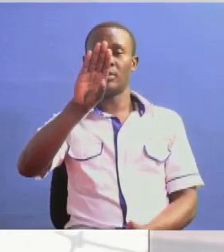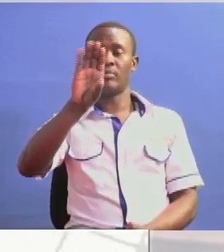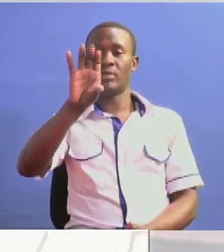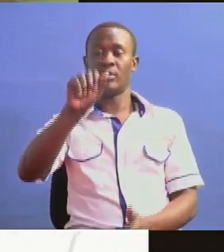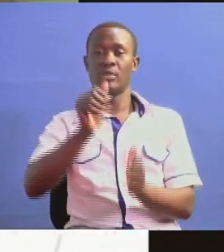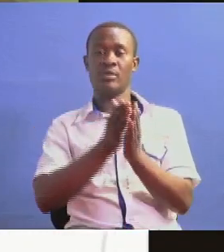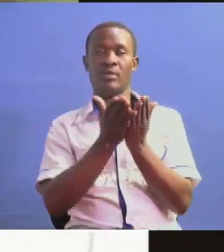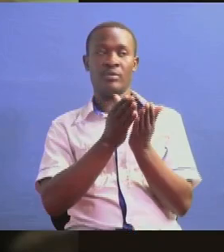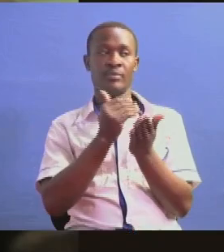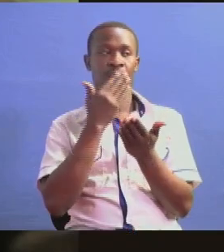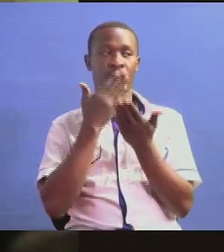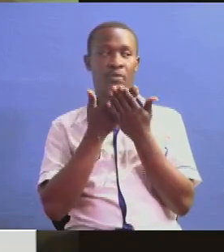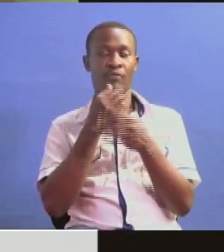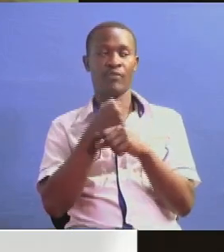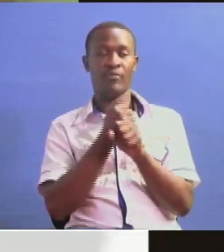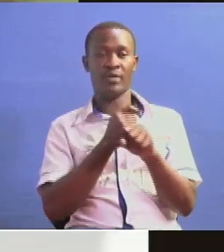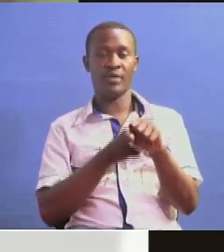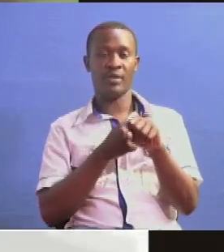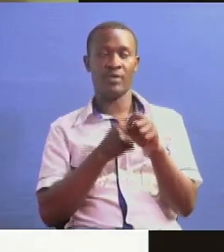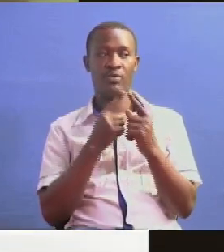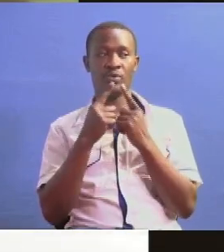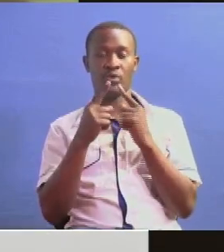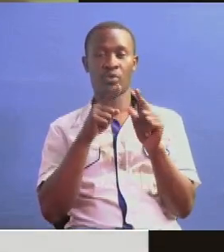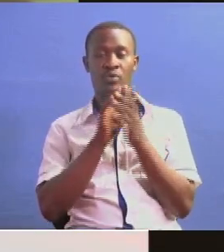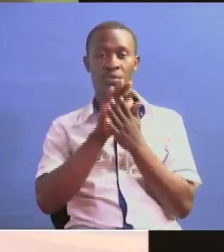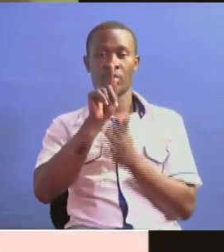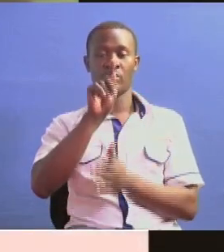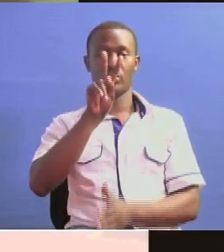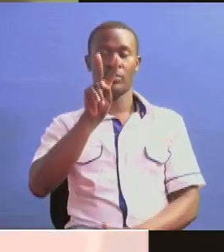Well, Doc, thank you so much for making time to talk to KUTV.